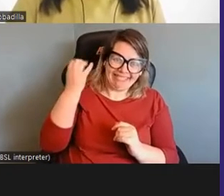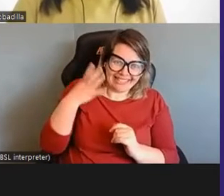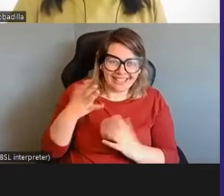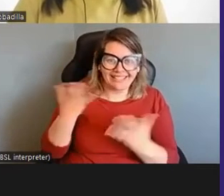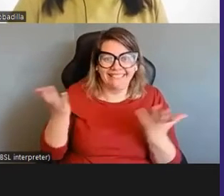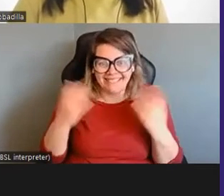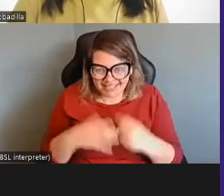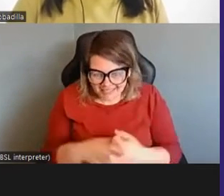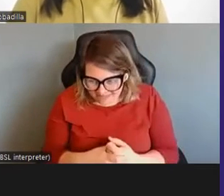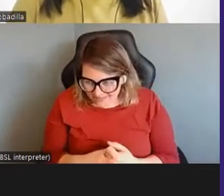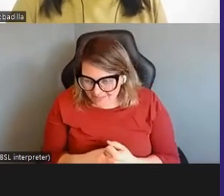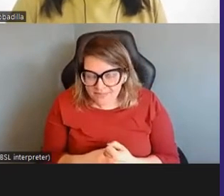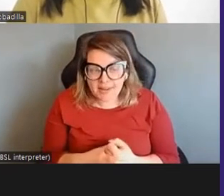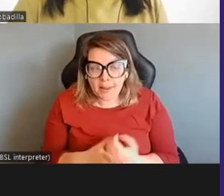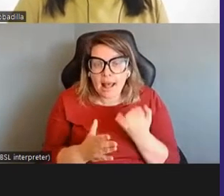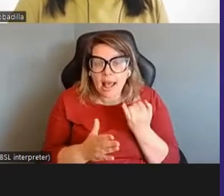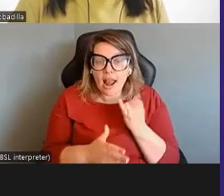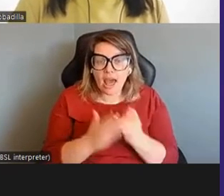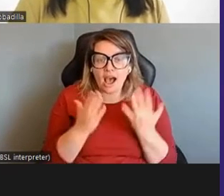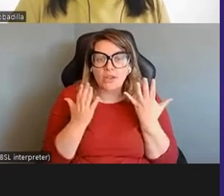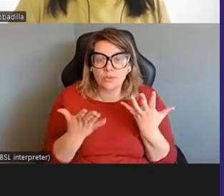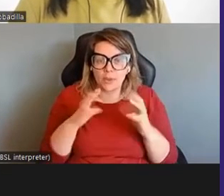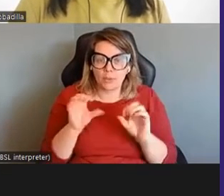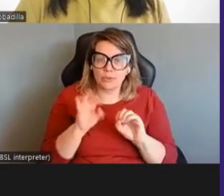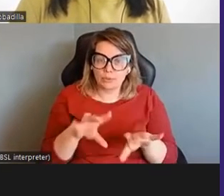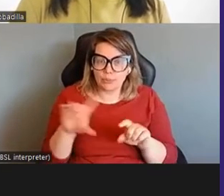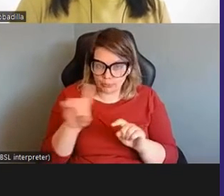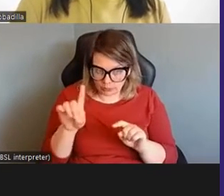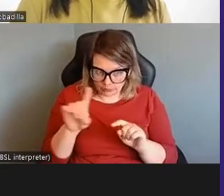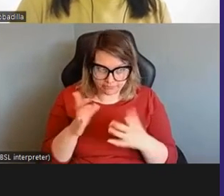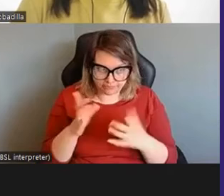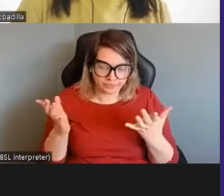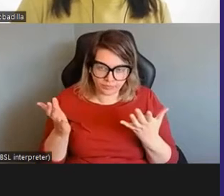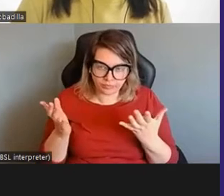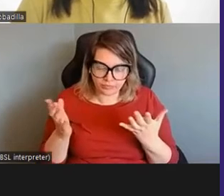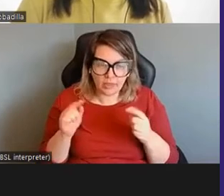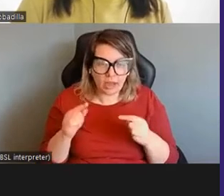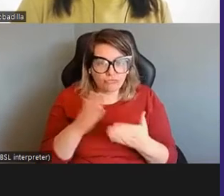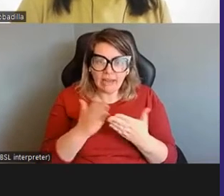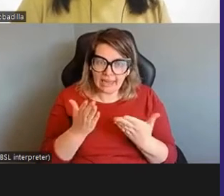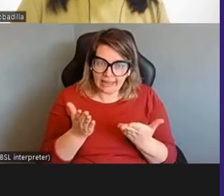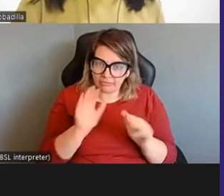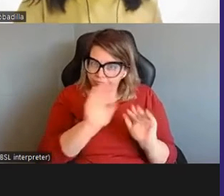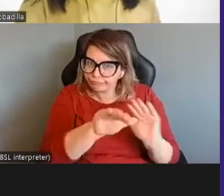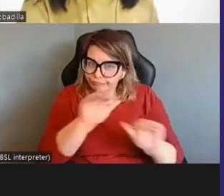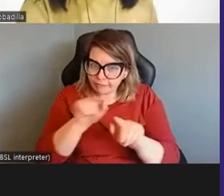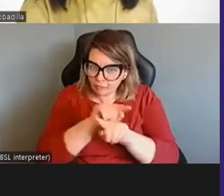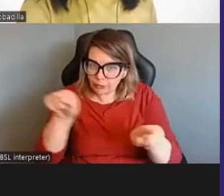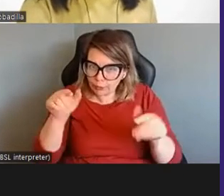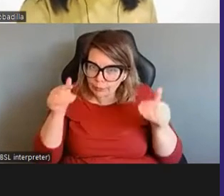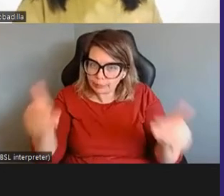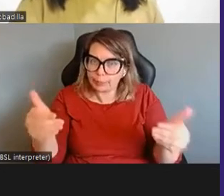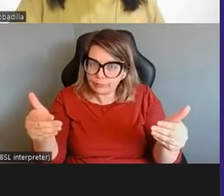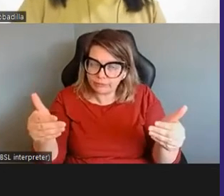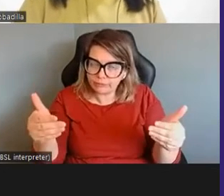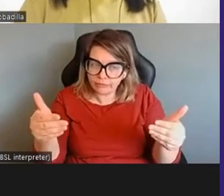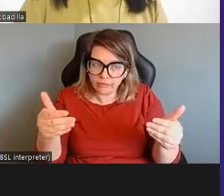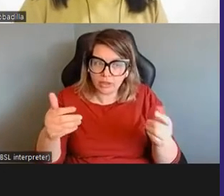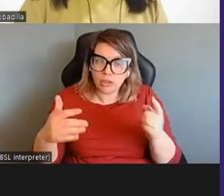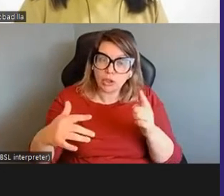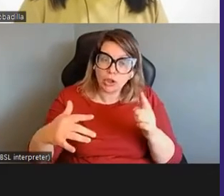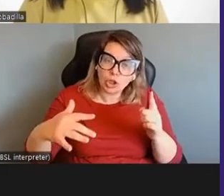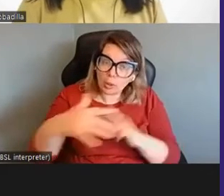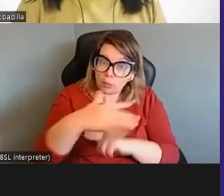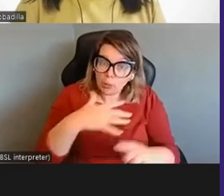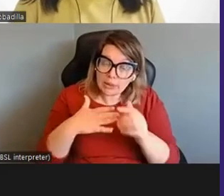So we want to conclude by just saying the following. It's a call to action, actually, that community-led monitoring evaluation for